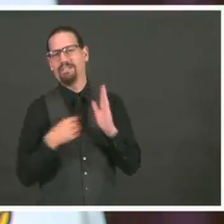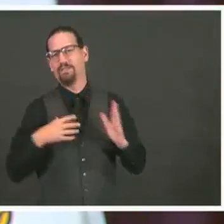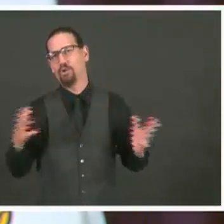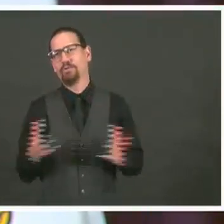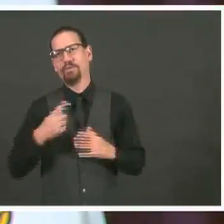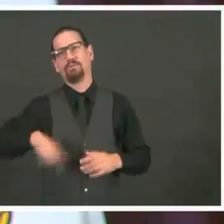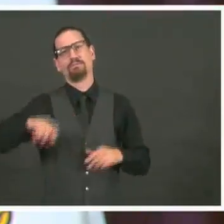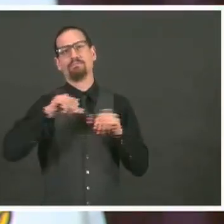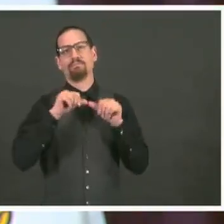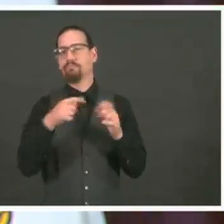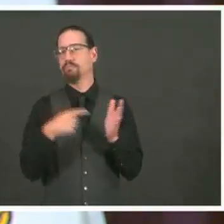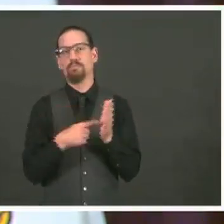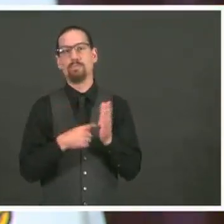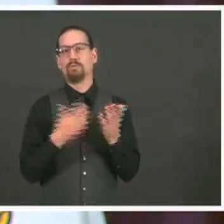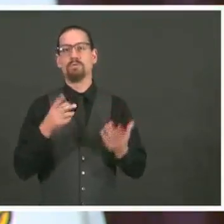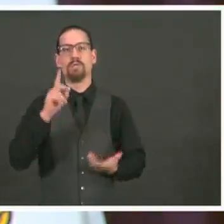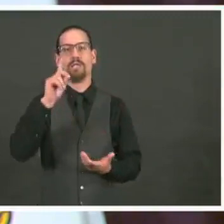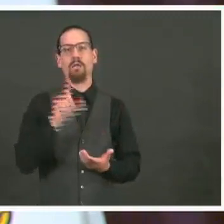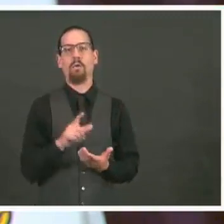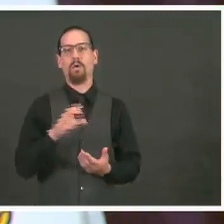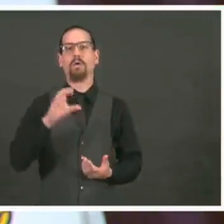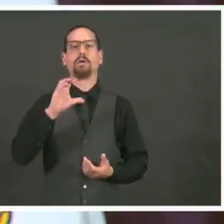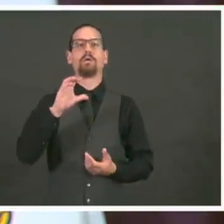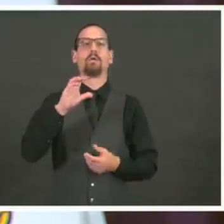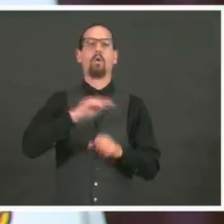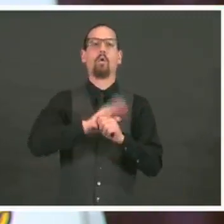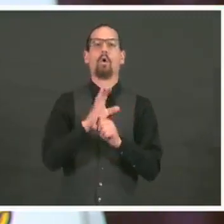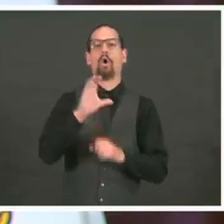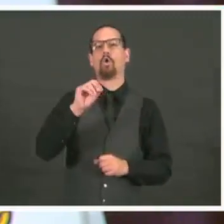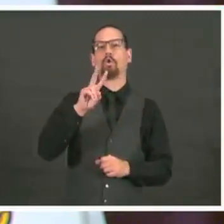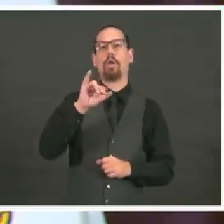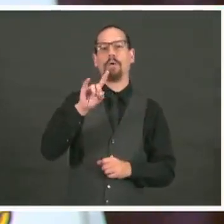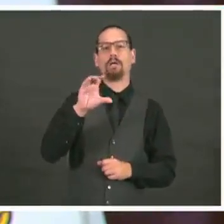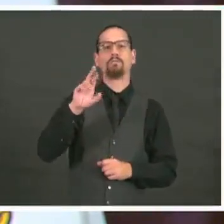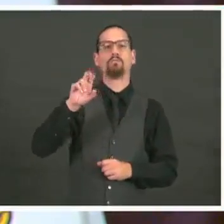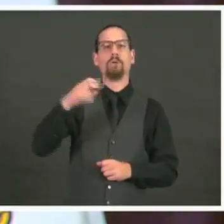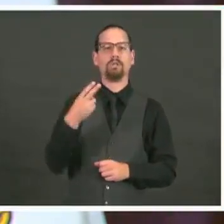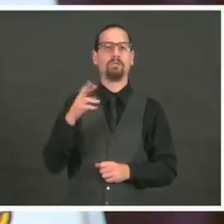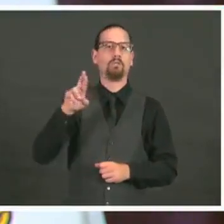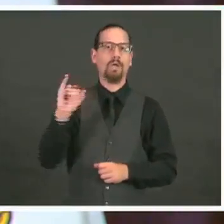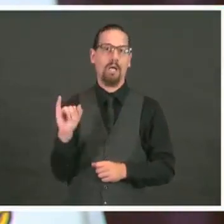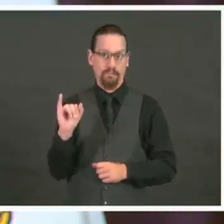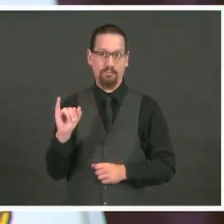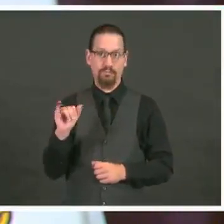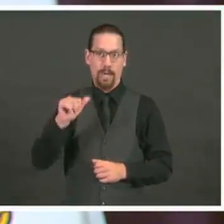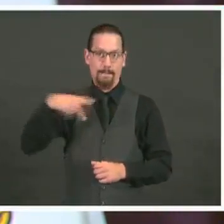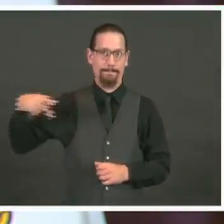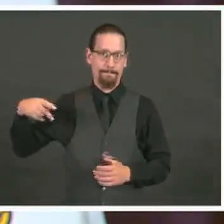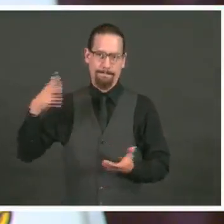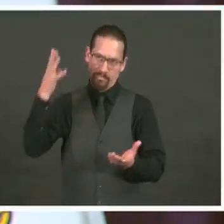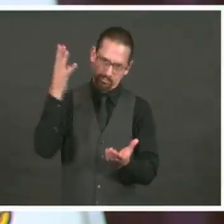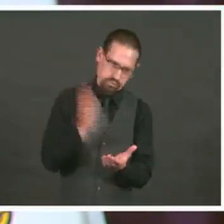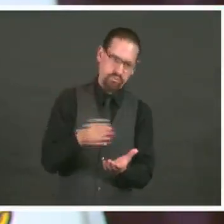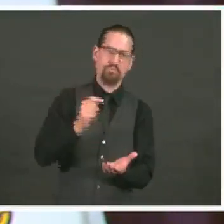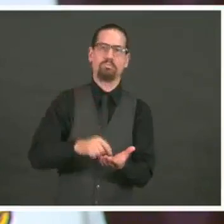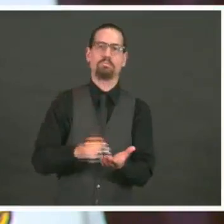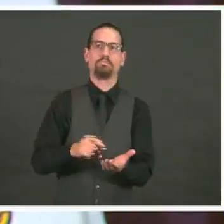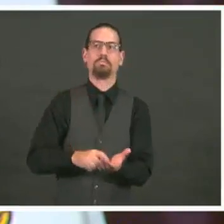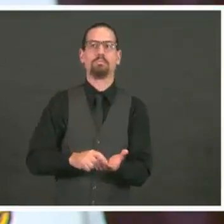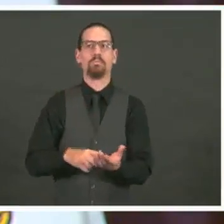it is a great way to help do this. We are social beings by nature. Seeing family and friends is an